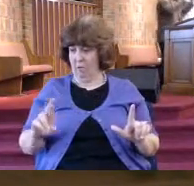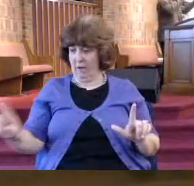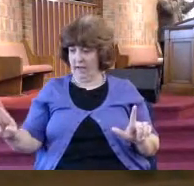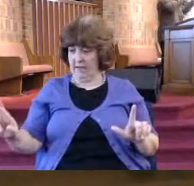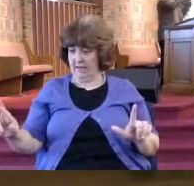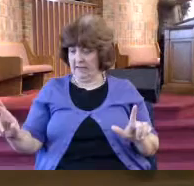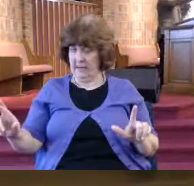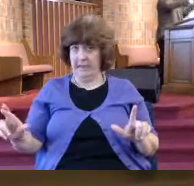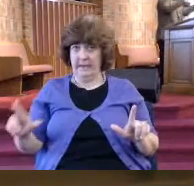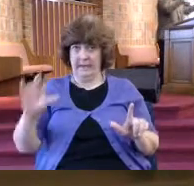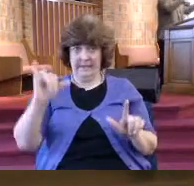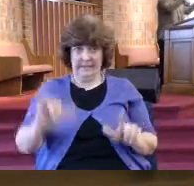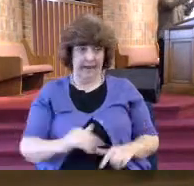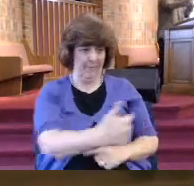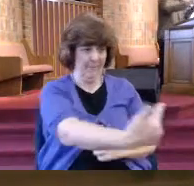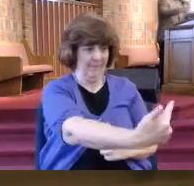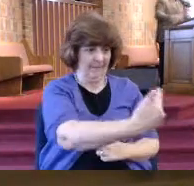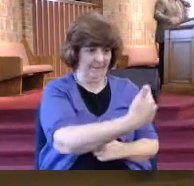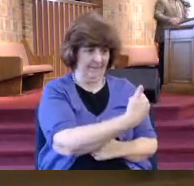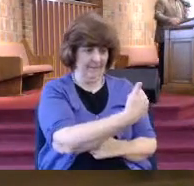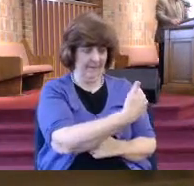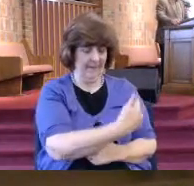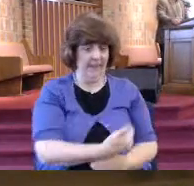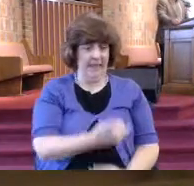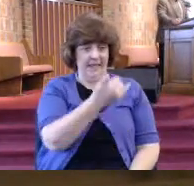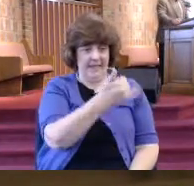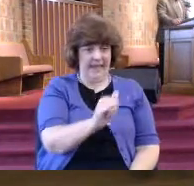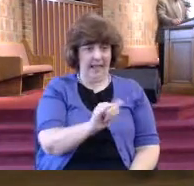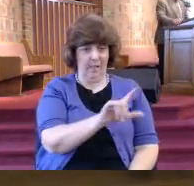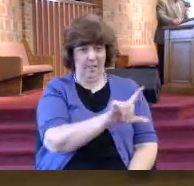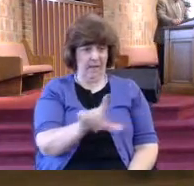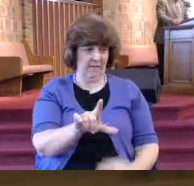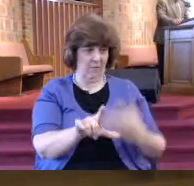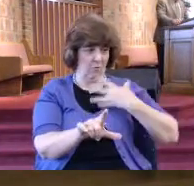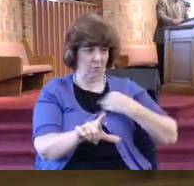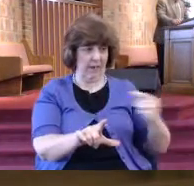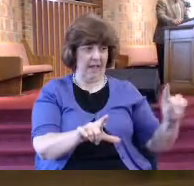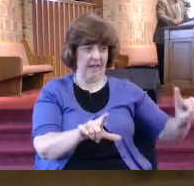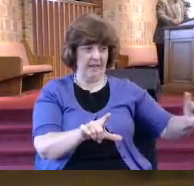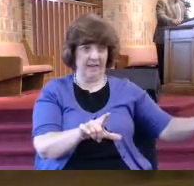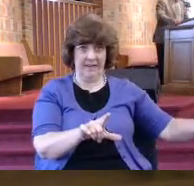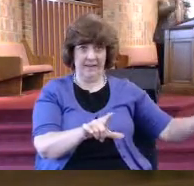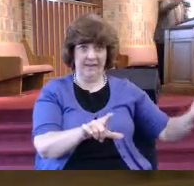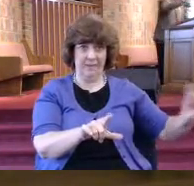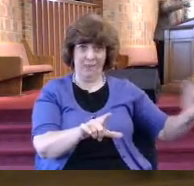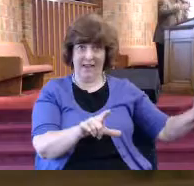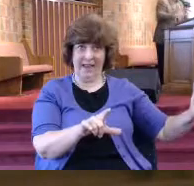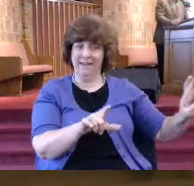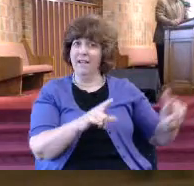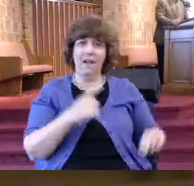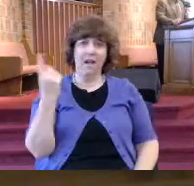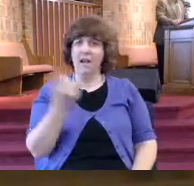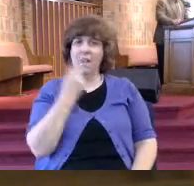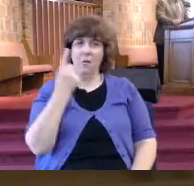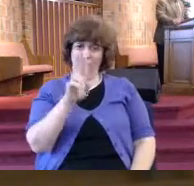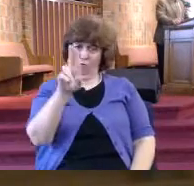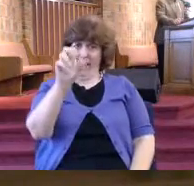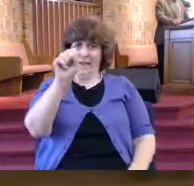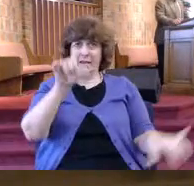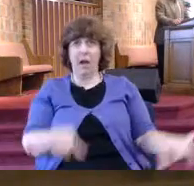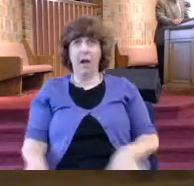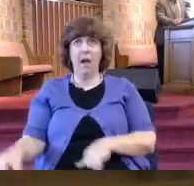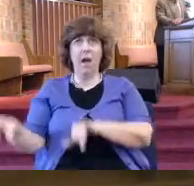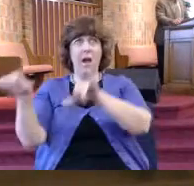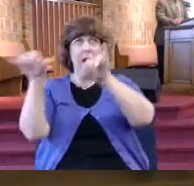are having directions of a traffic that's going in two directions. All roadways are like that in the United States. Those